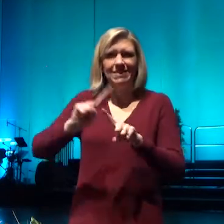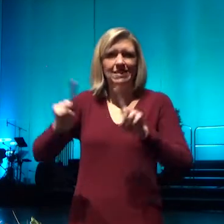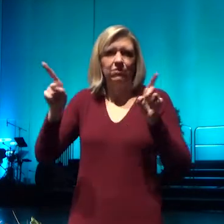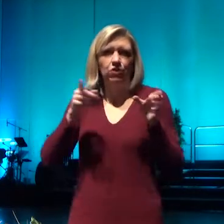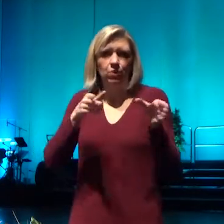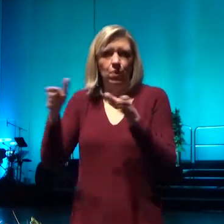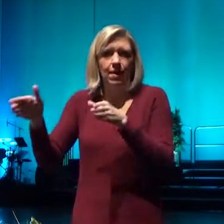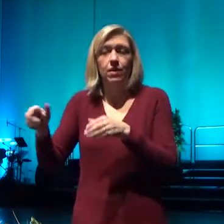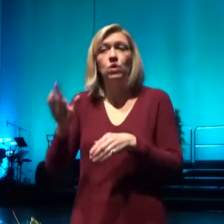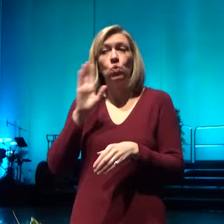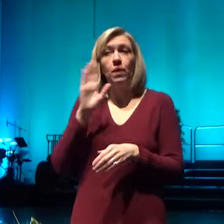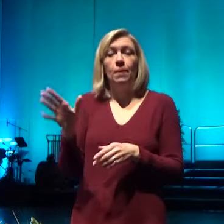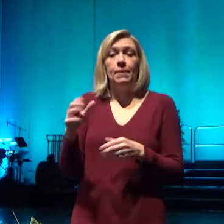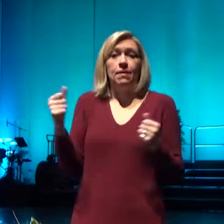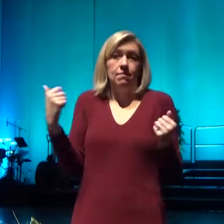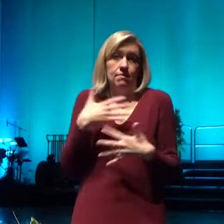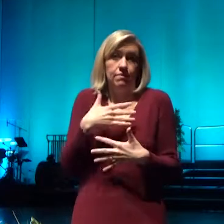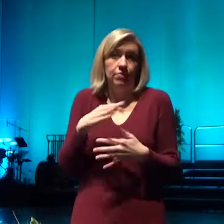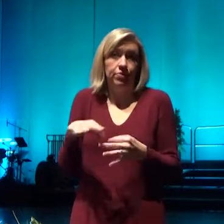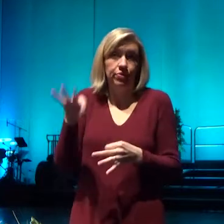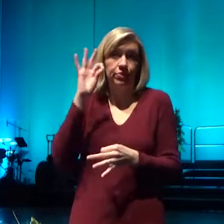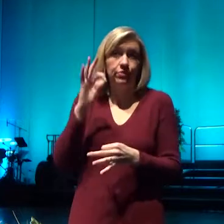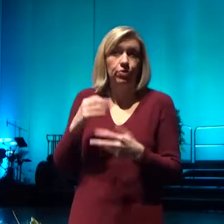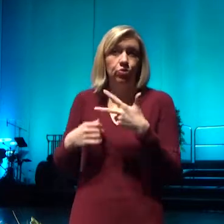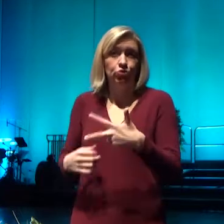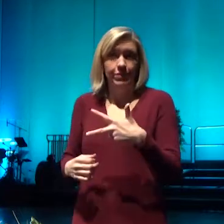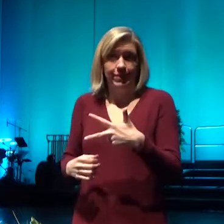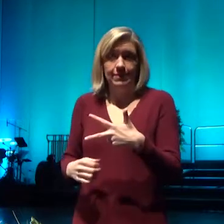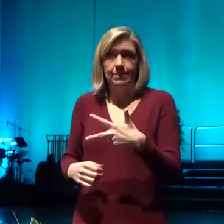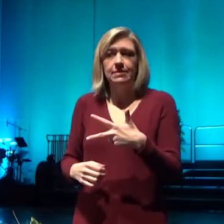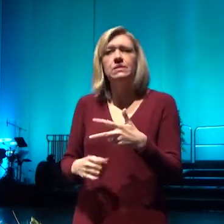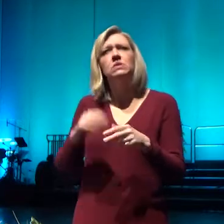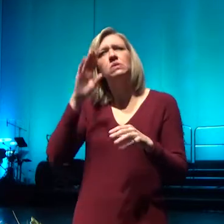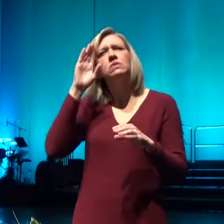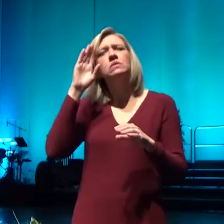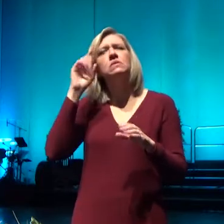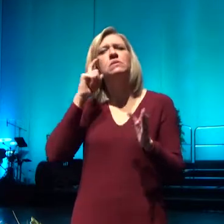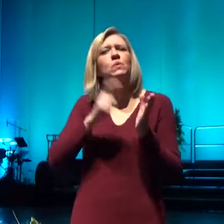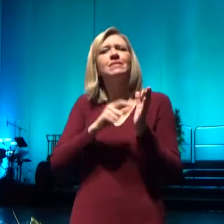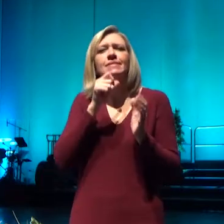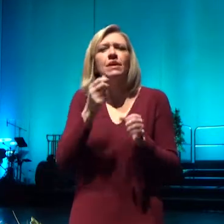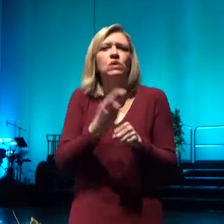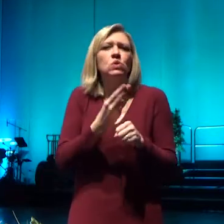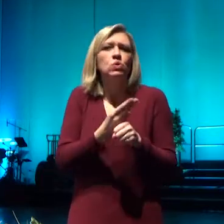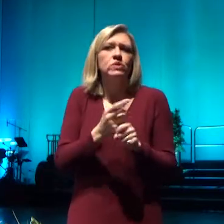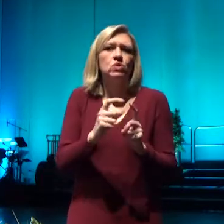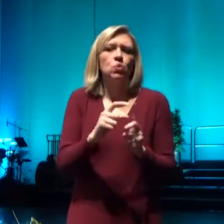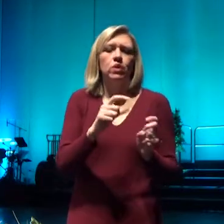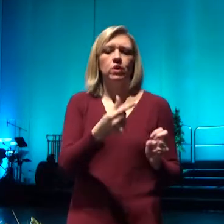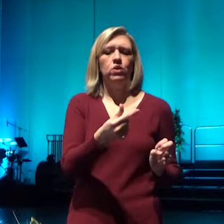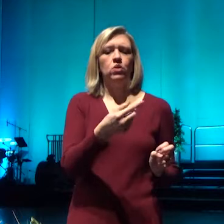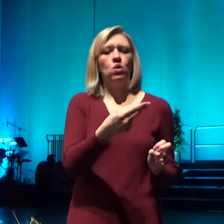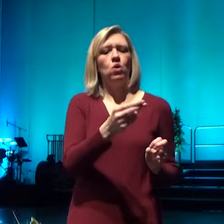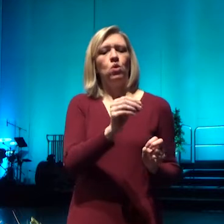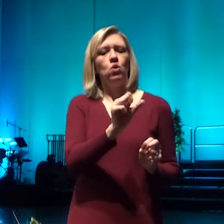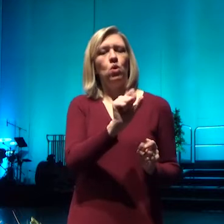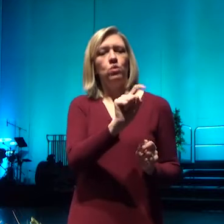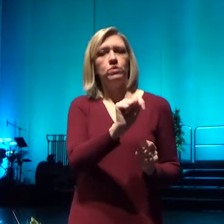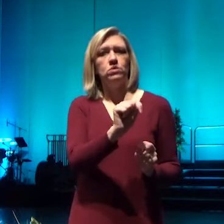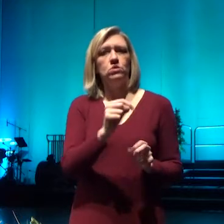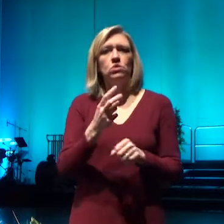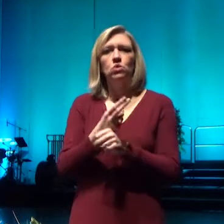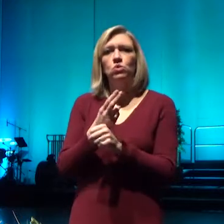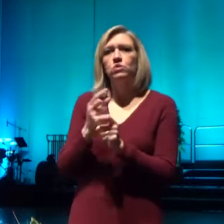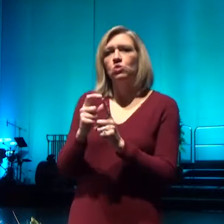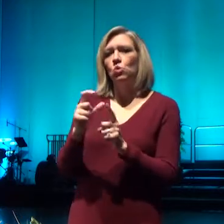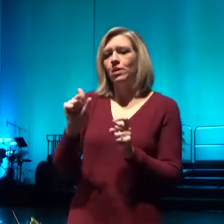by 3 spirits. And notice he doesn't use the word ghost. He uses the word spirit. Why?